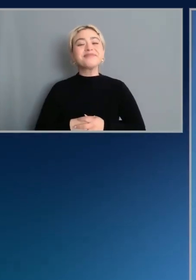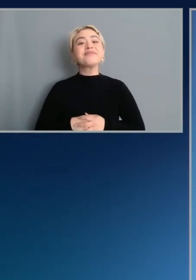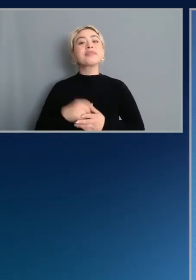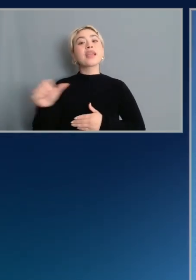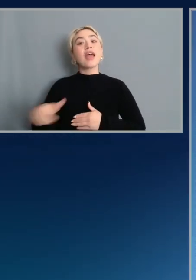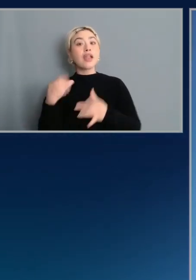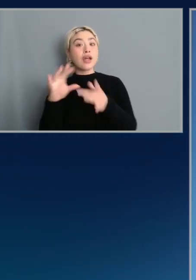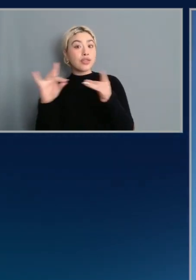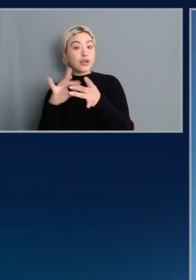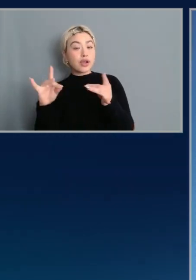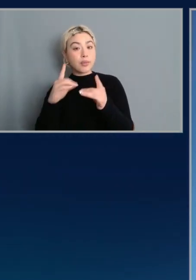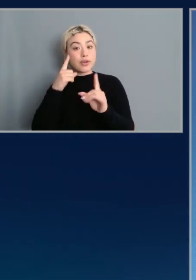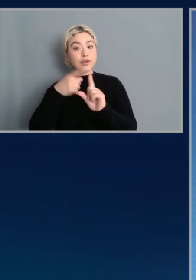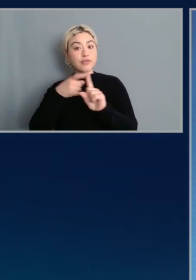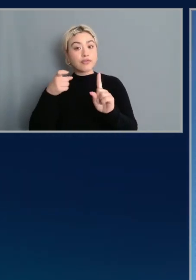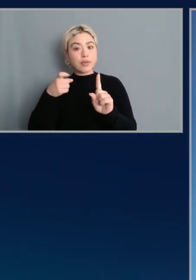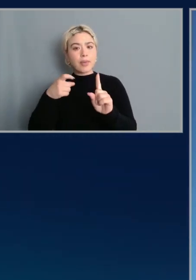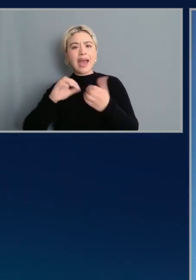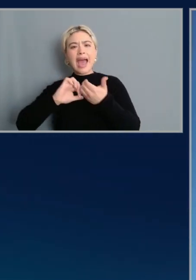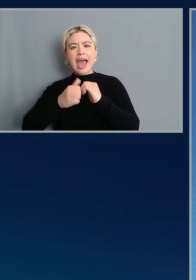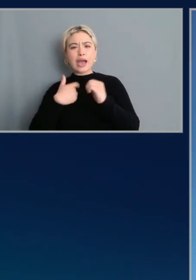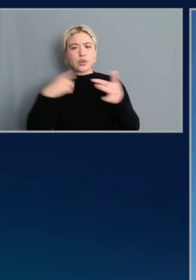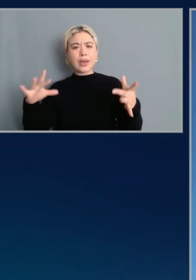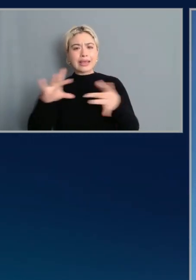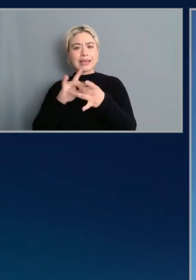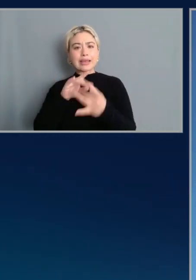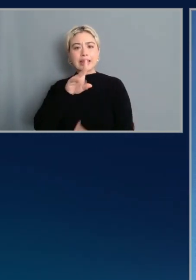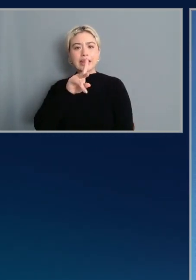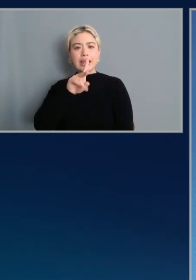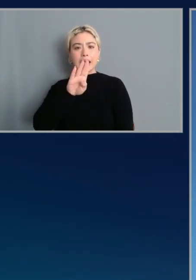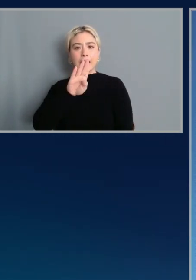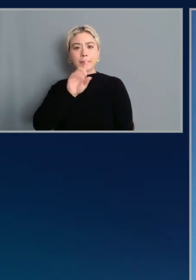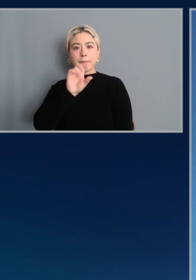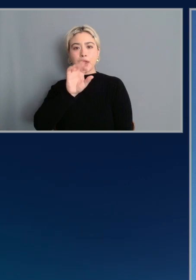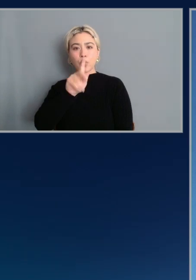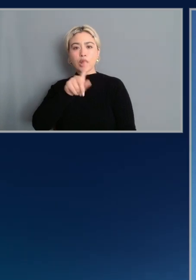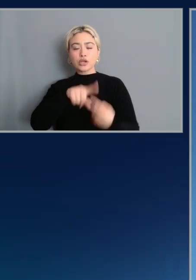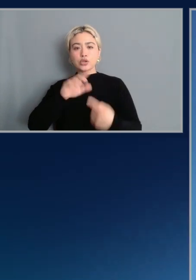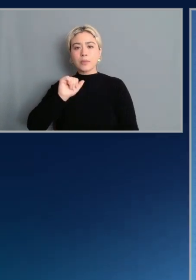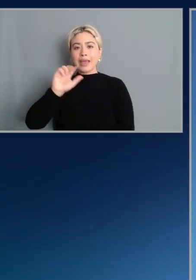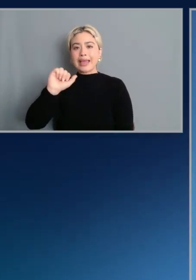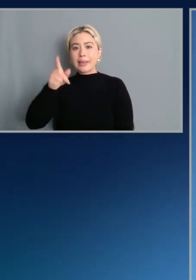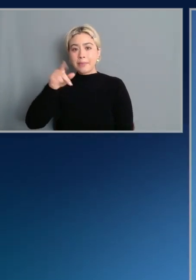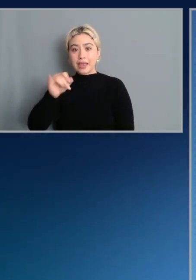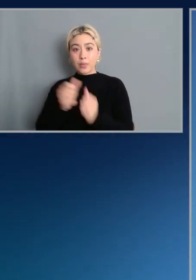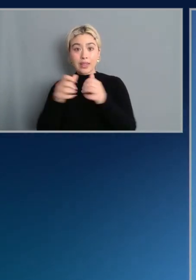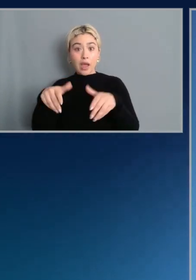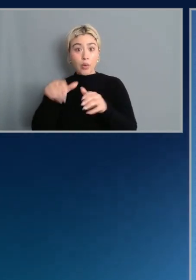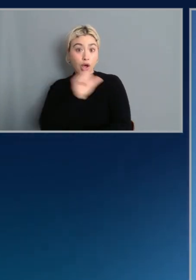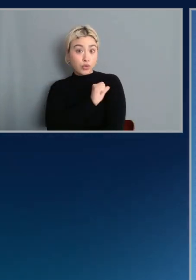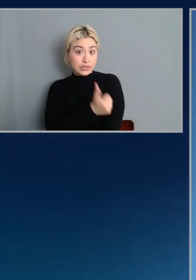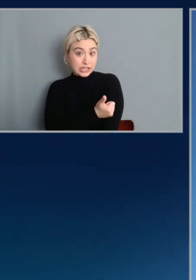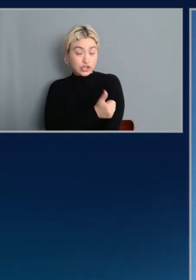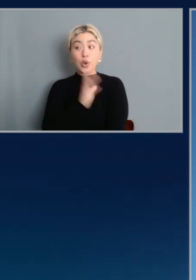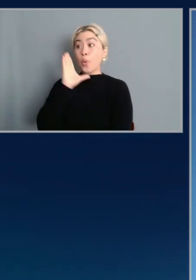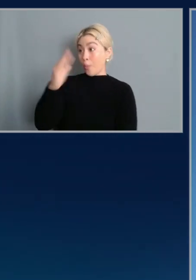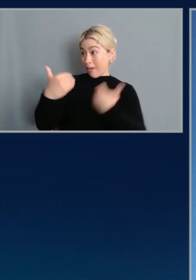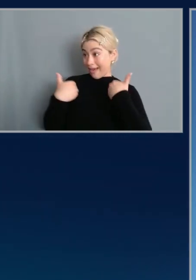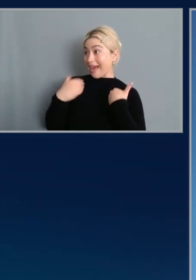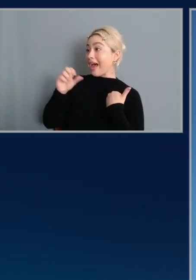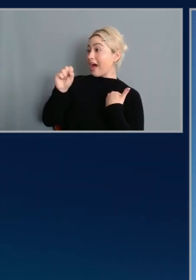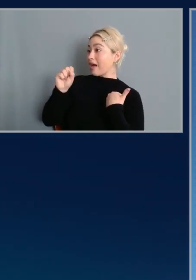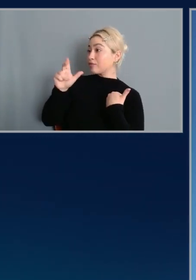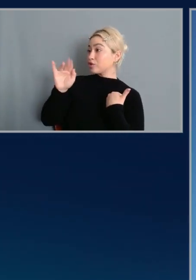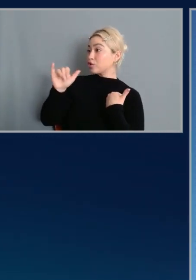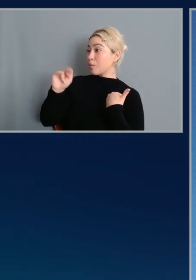from ALX_Nan. How do I connect Bedrock agent to my API if I have better authorization? Do stand by. We're going to have Suman come back, and we're going to talk